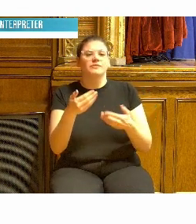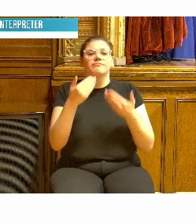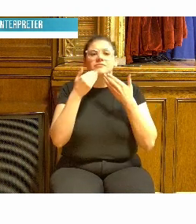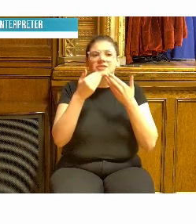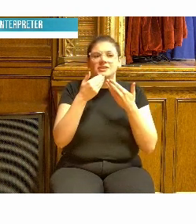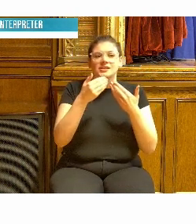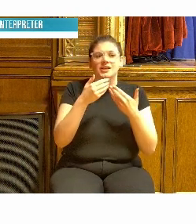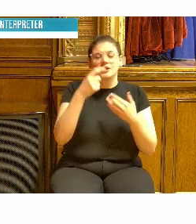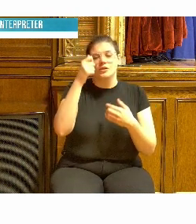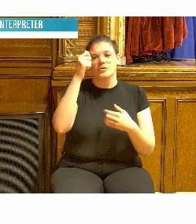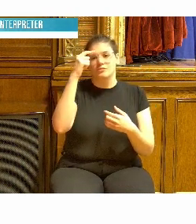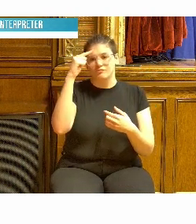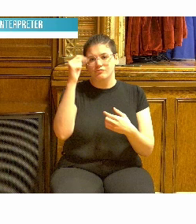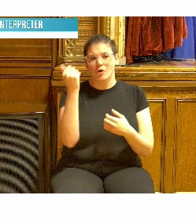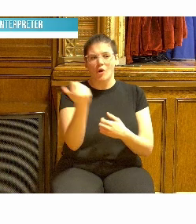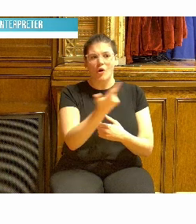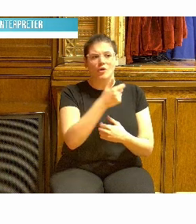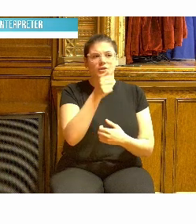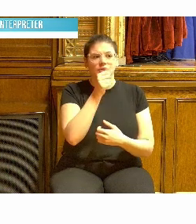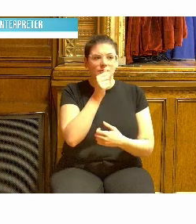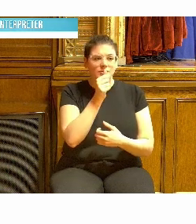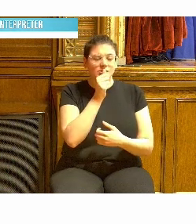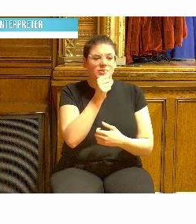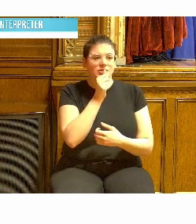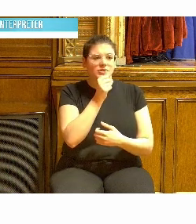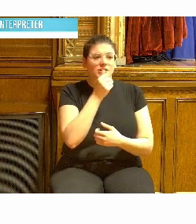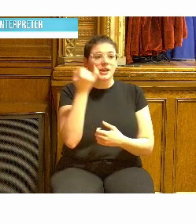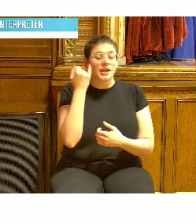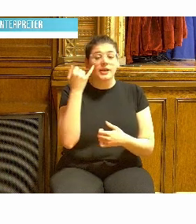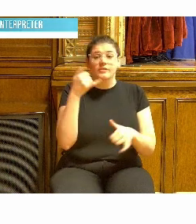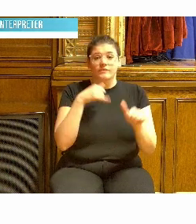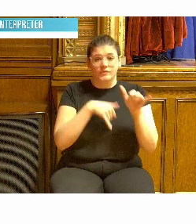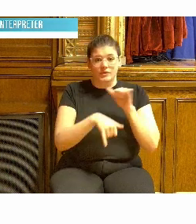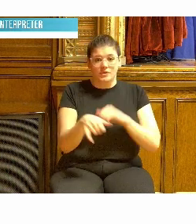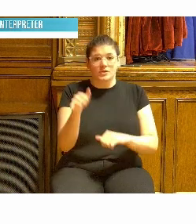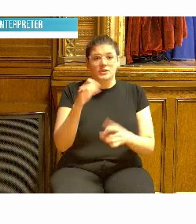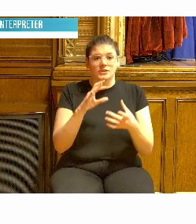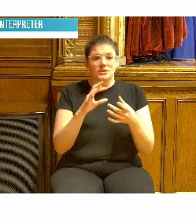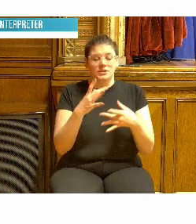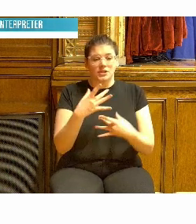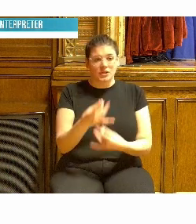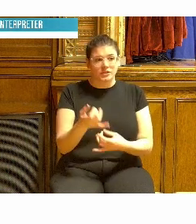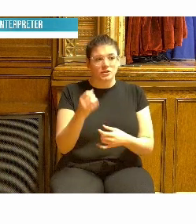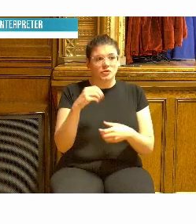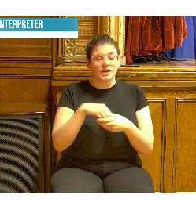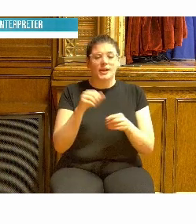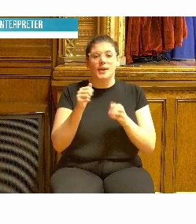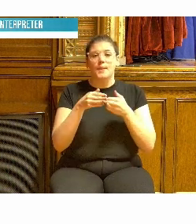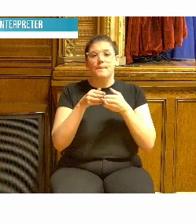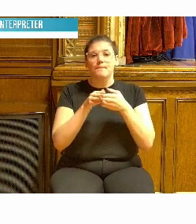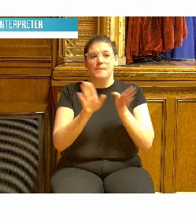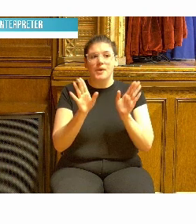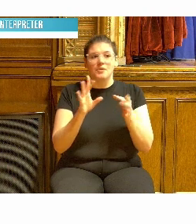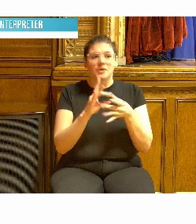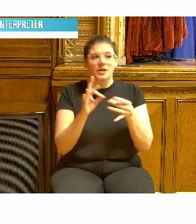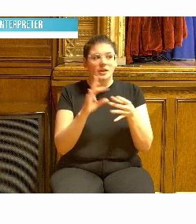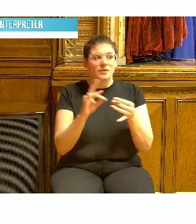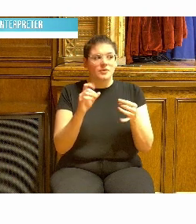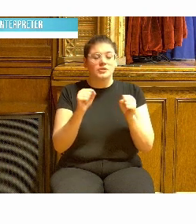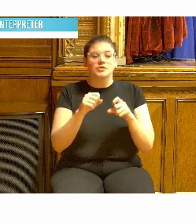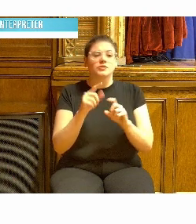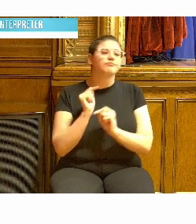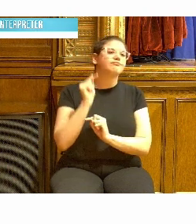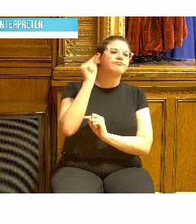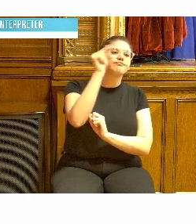being patient. For those that are still interested in public comment, you are welcome to go to the back and sign up or sign up